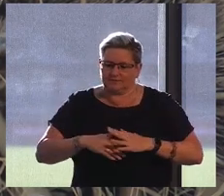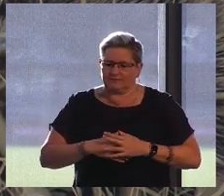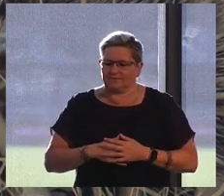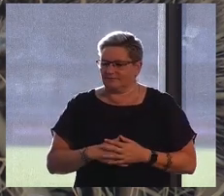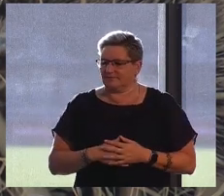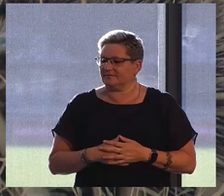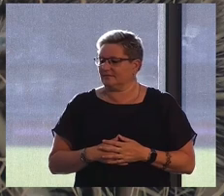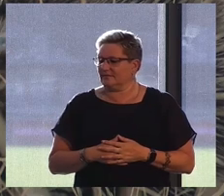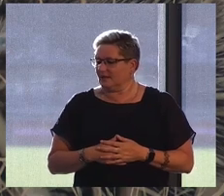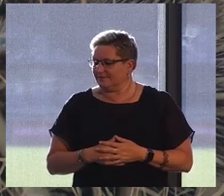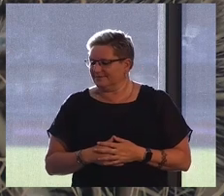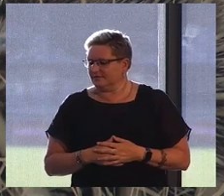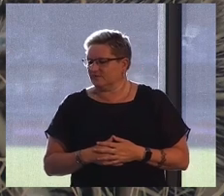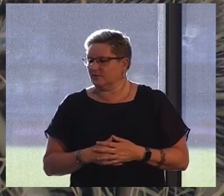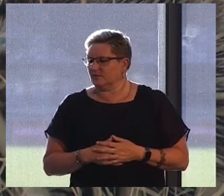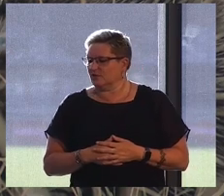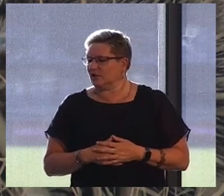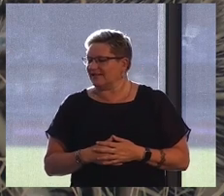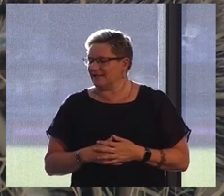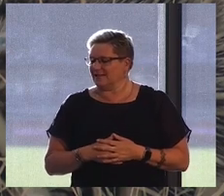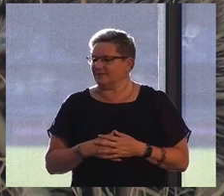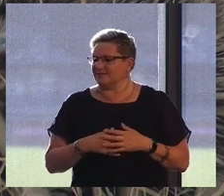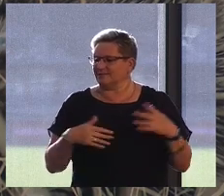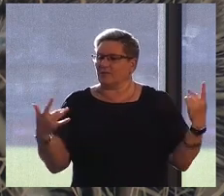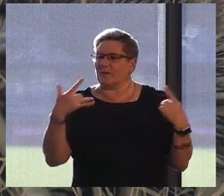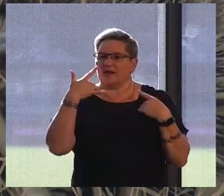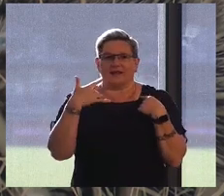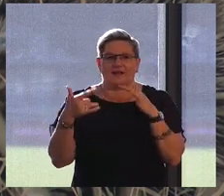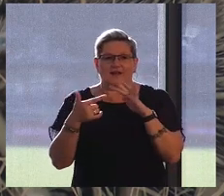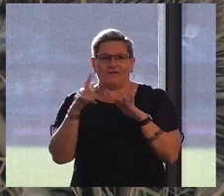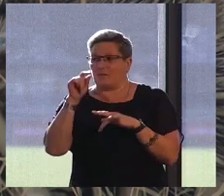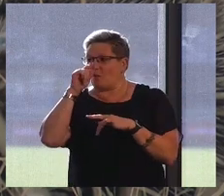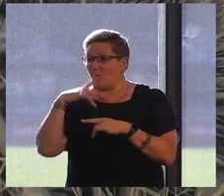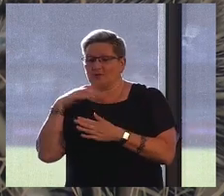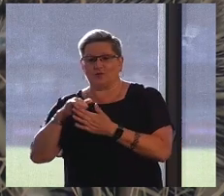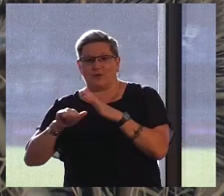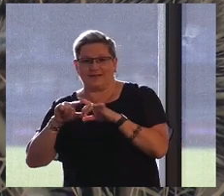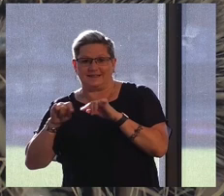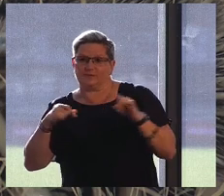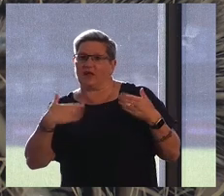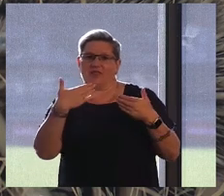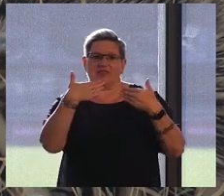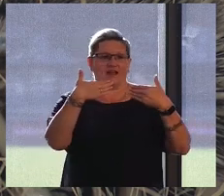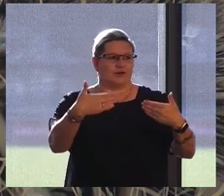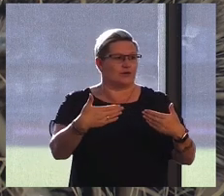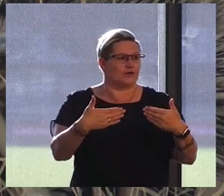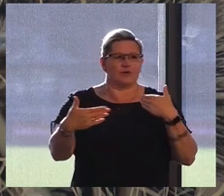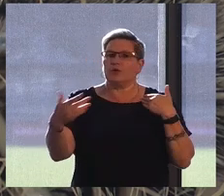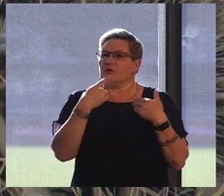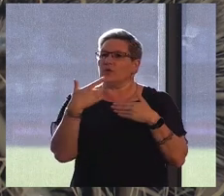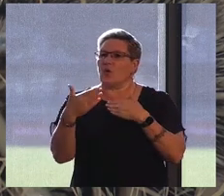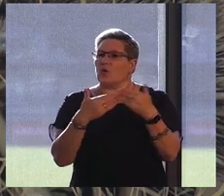Maybe there'll be some ticket scalpers outside though. But thank you to all of the organisers today for bringing us together. Let's